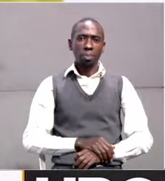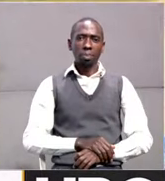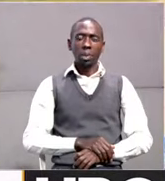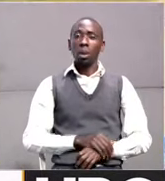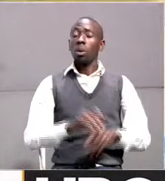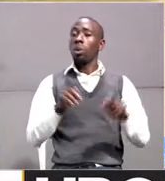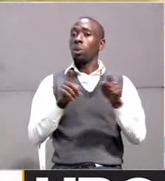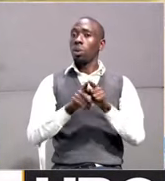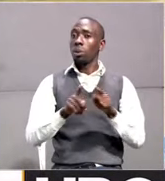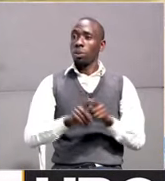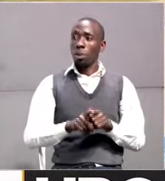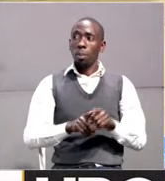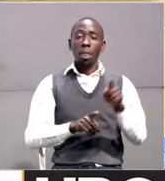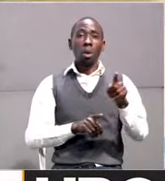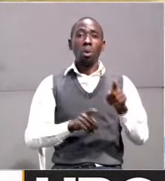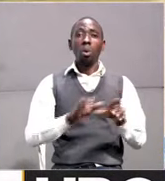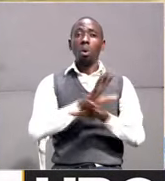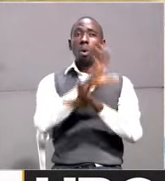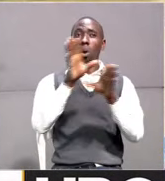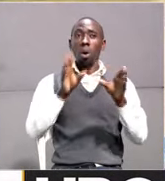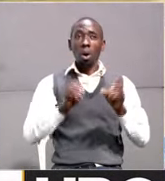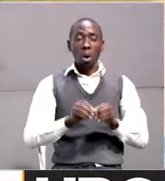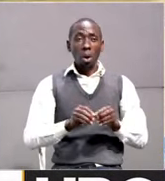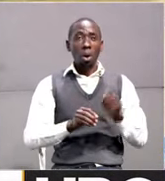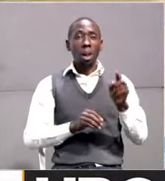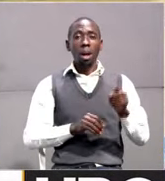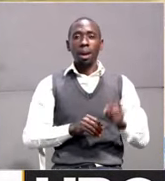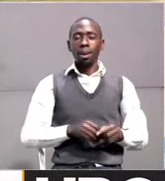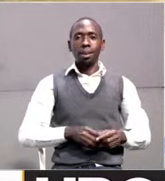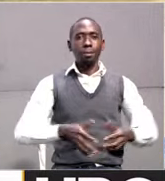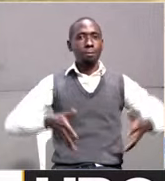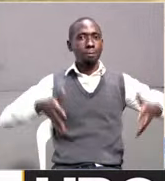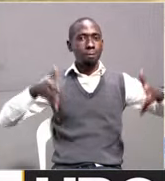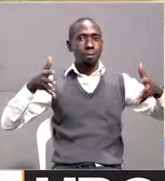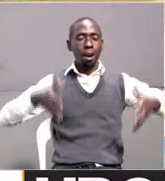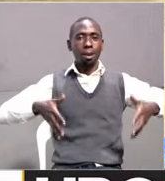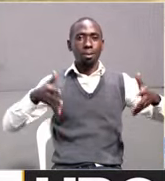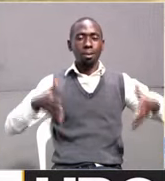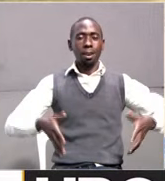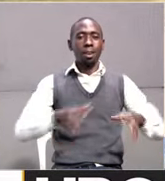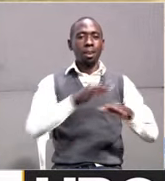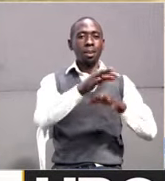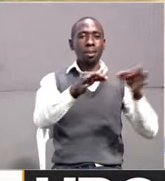"And all as fat as prize cattle."